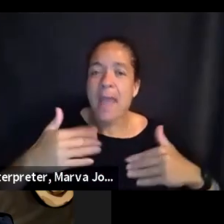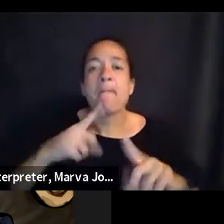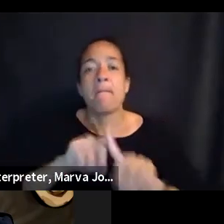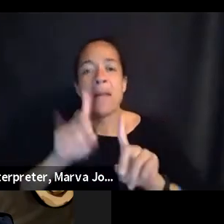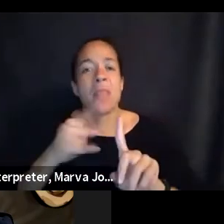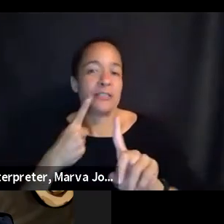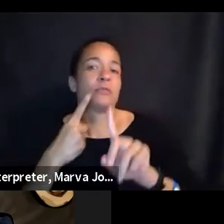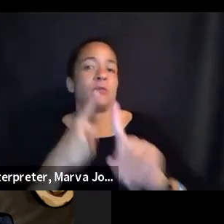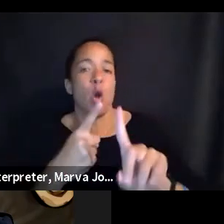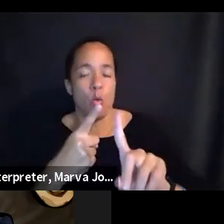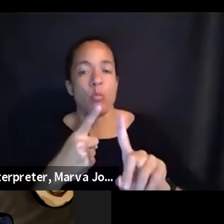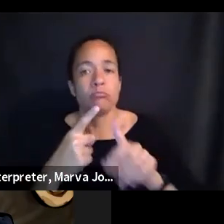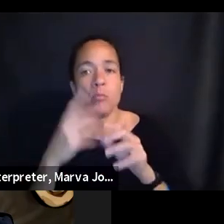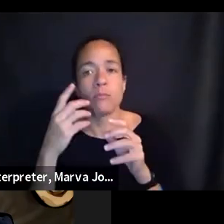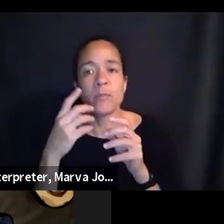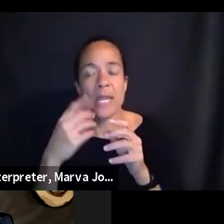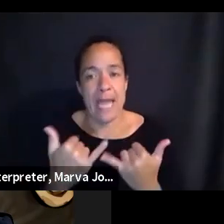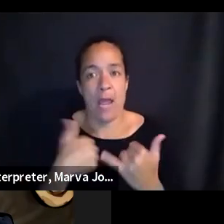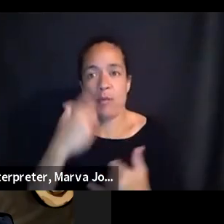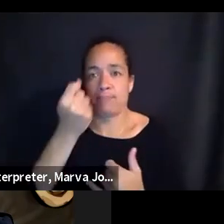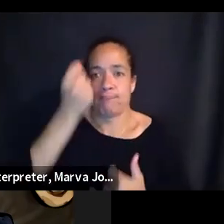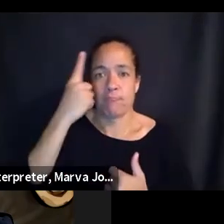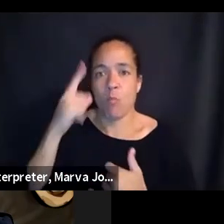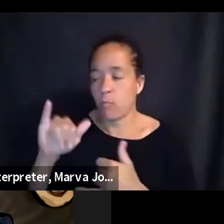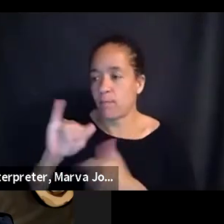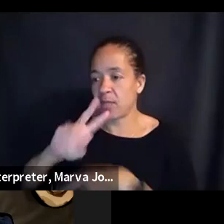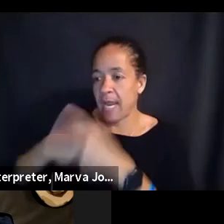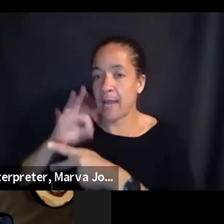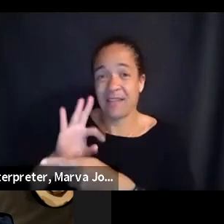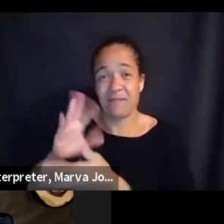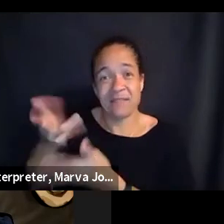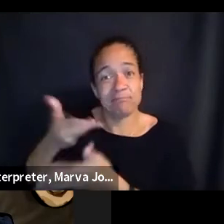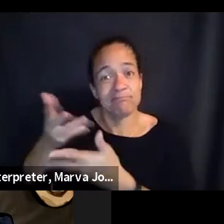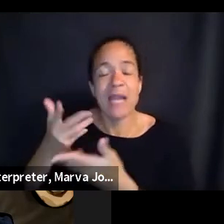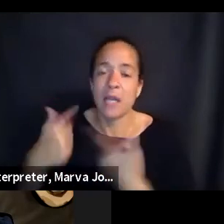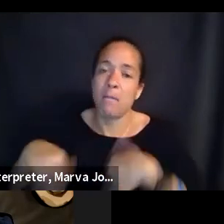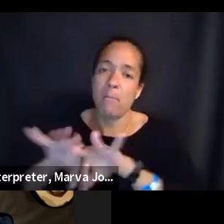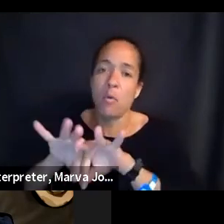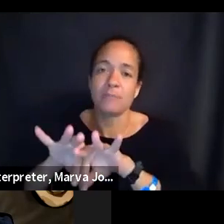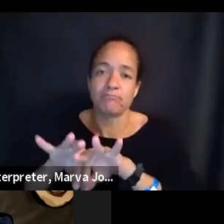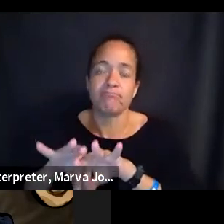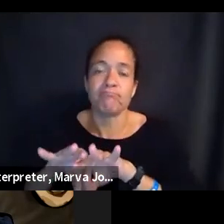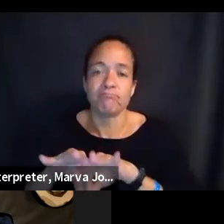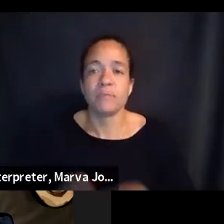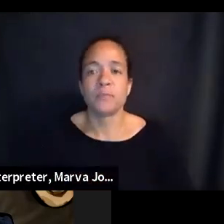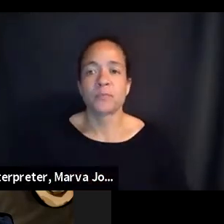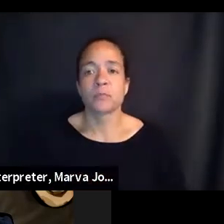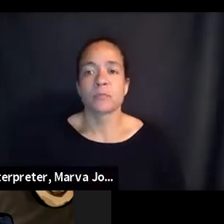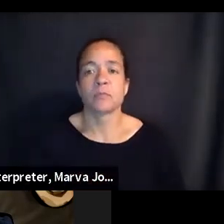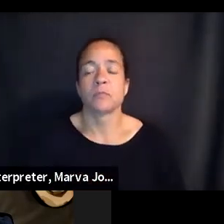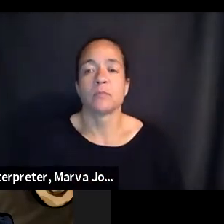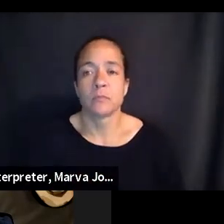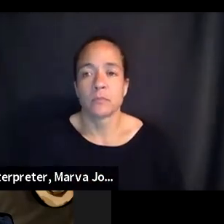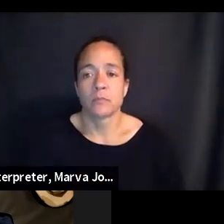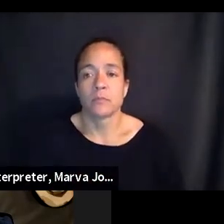this type of engagement is so important. And it just kind of changes how we think about, you know, our grant making and communications. So